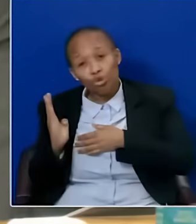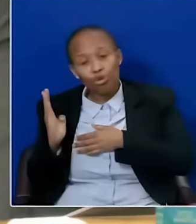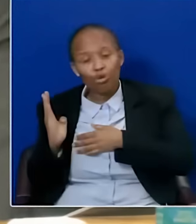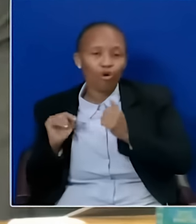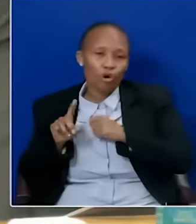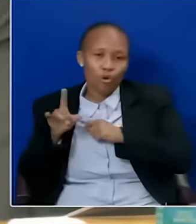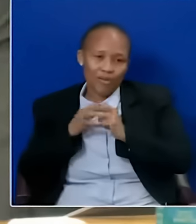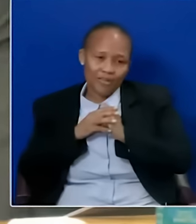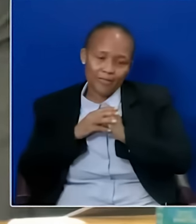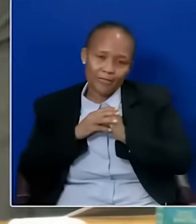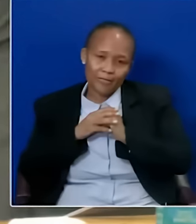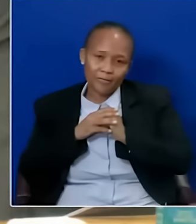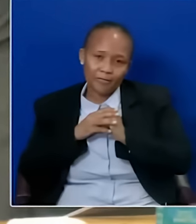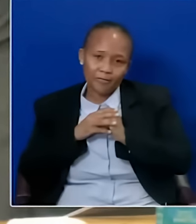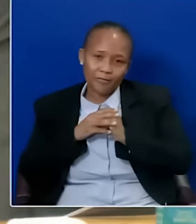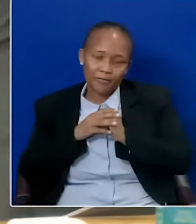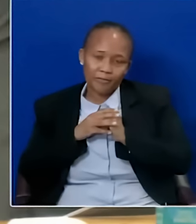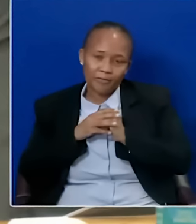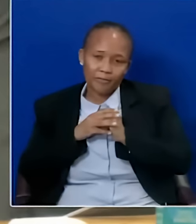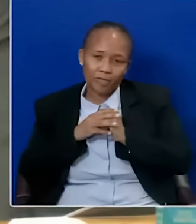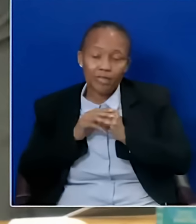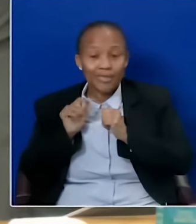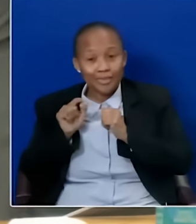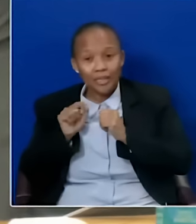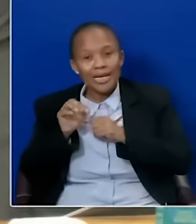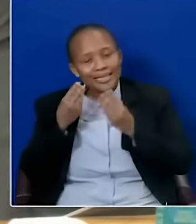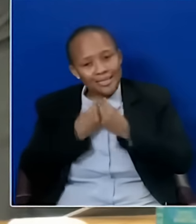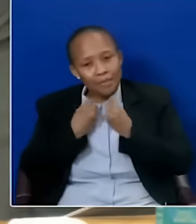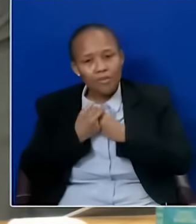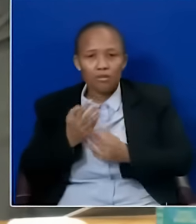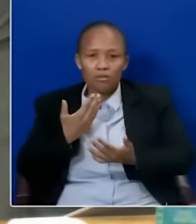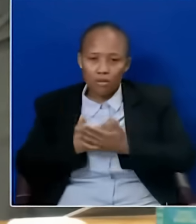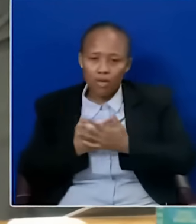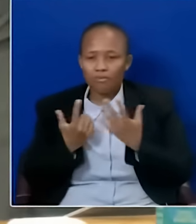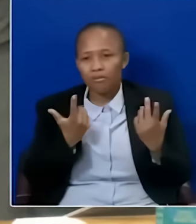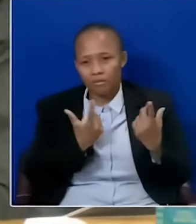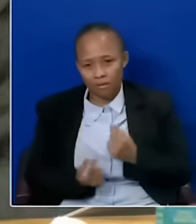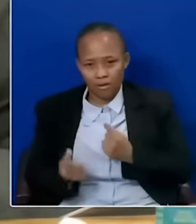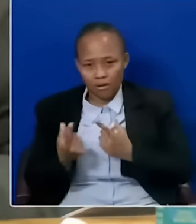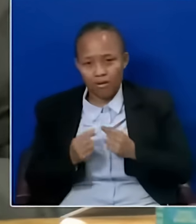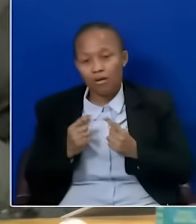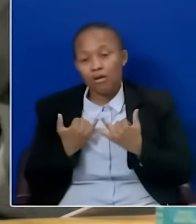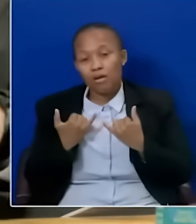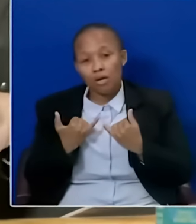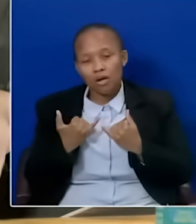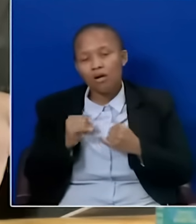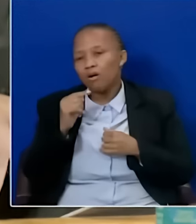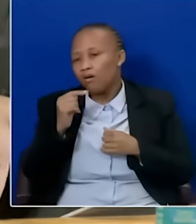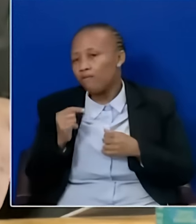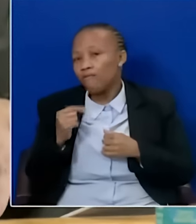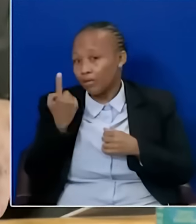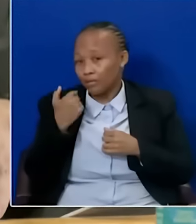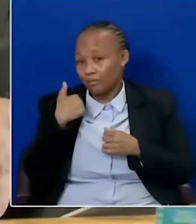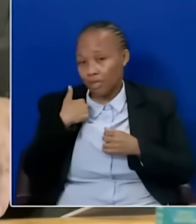an exercise that can be done. So let me ask you first. I am assuming